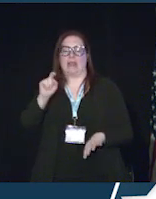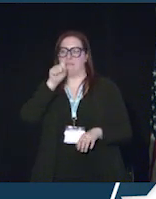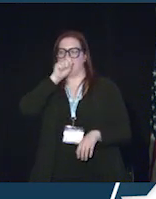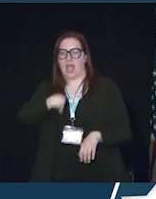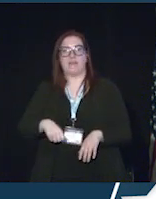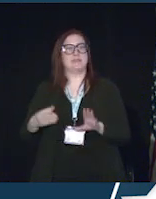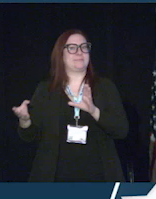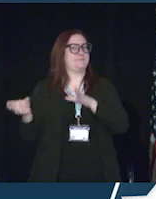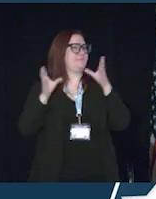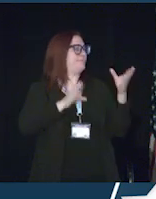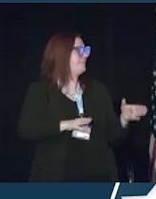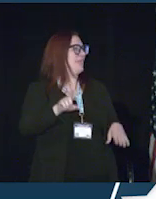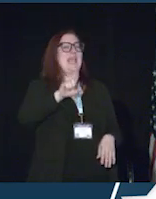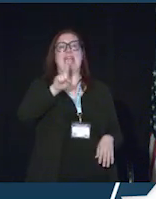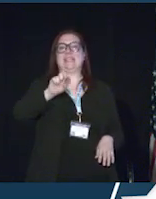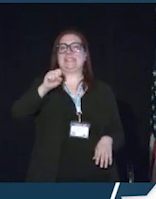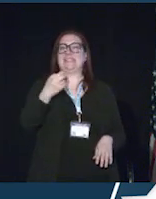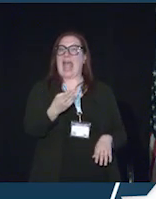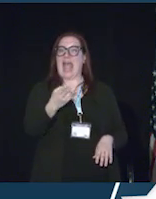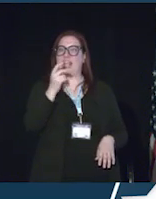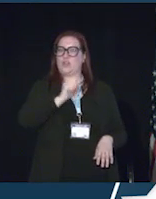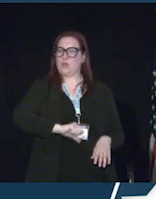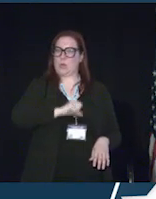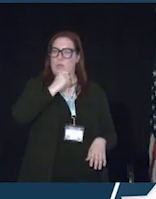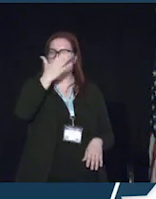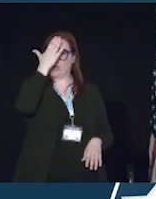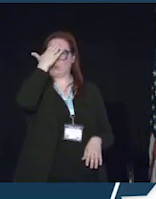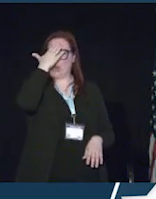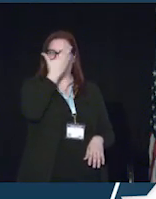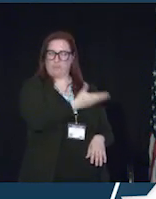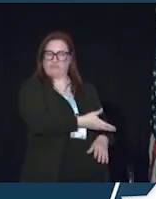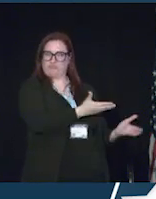want the crowd to know about your childhood and adulthood?